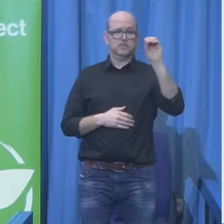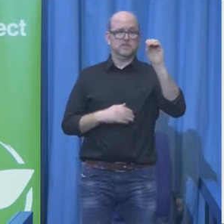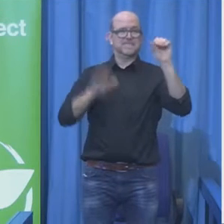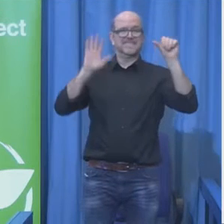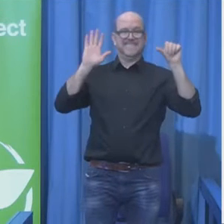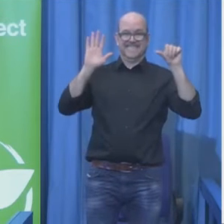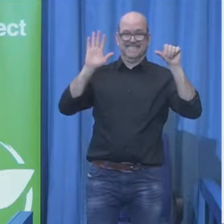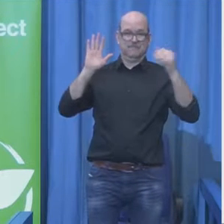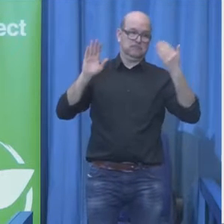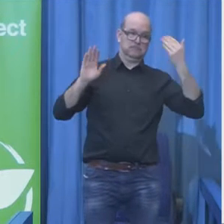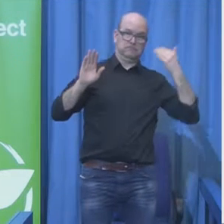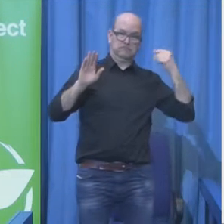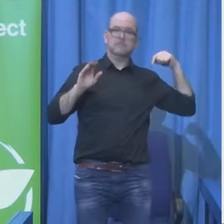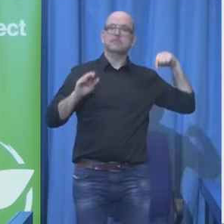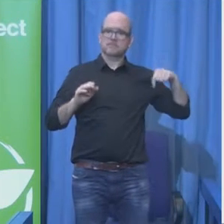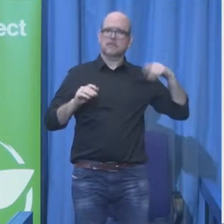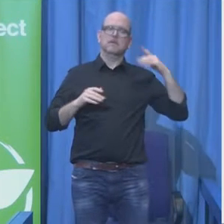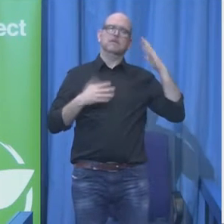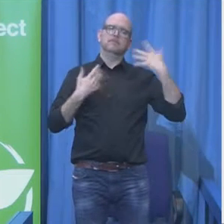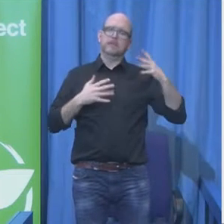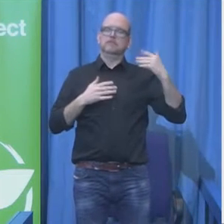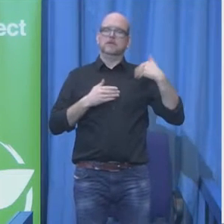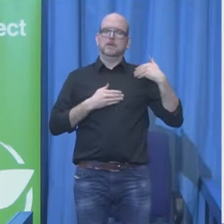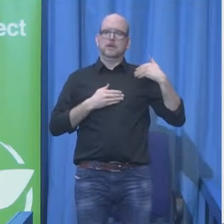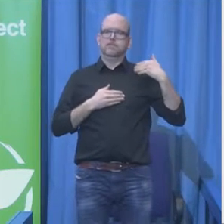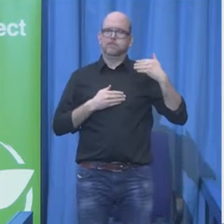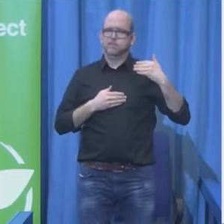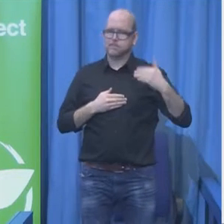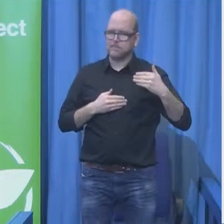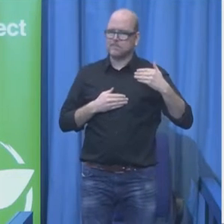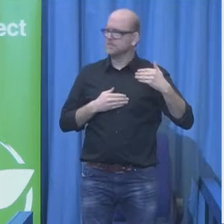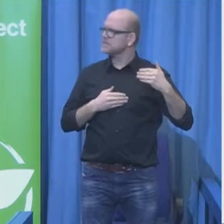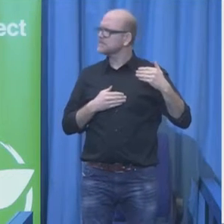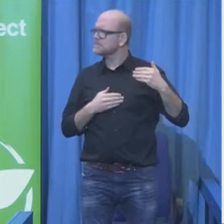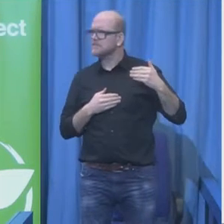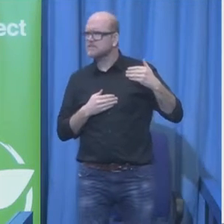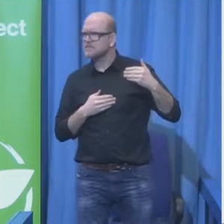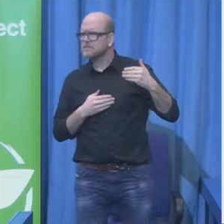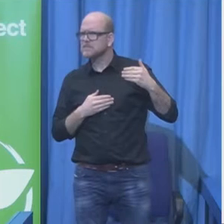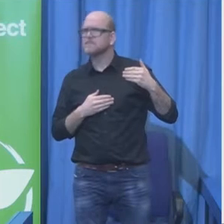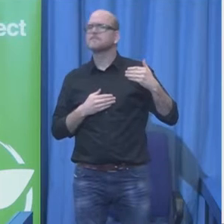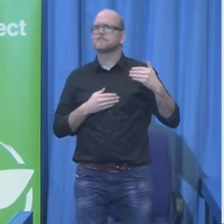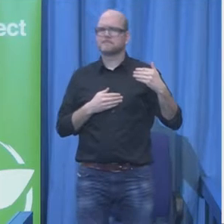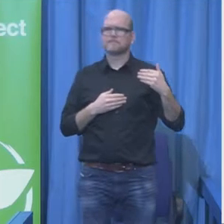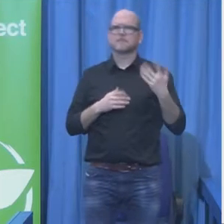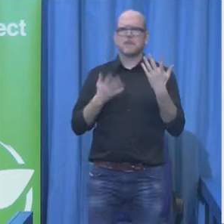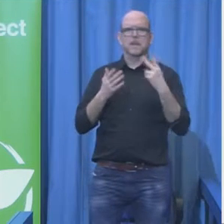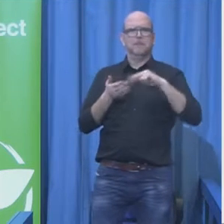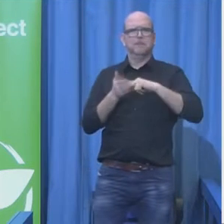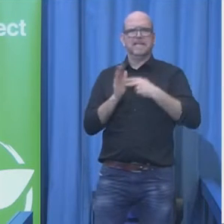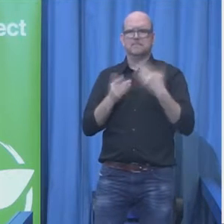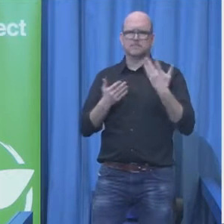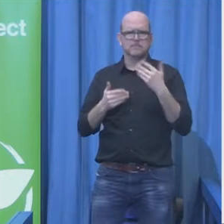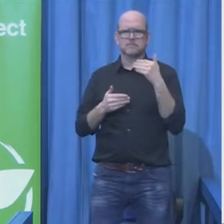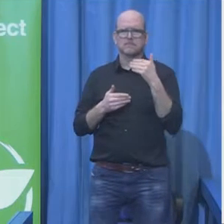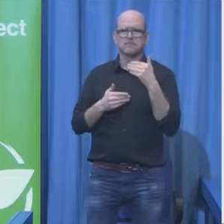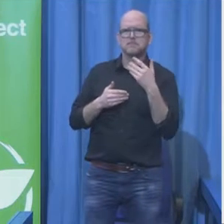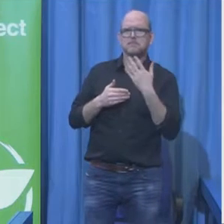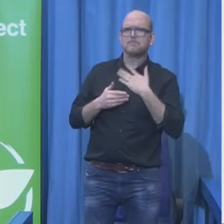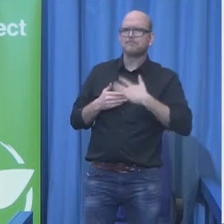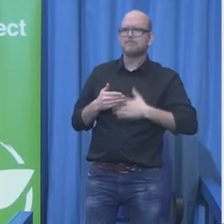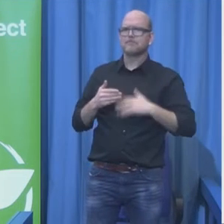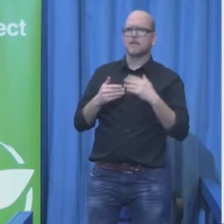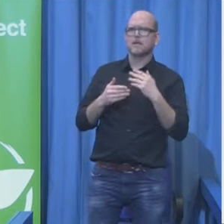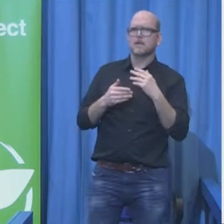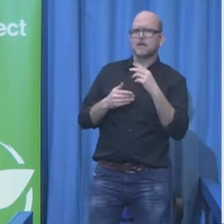2006-2015 was adopted by member states with the express goal of improving the quality of life of persons